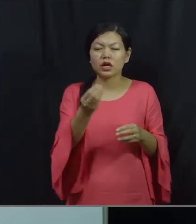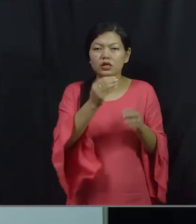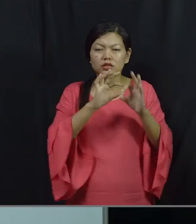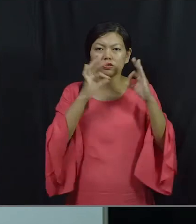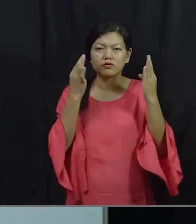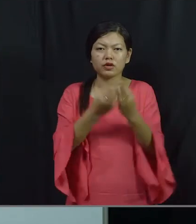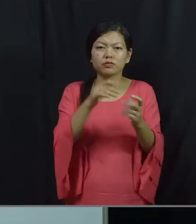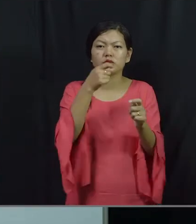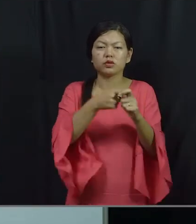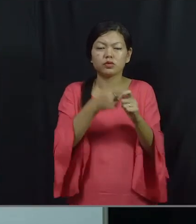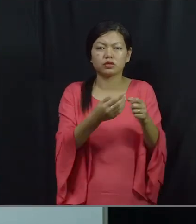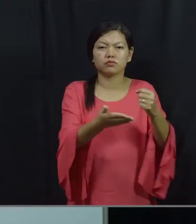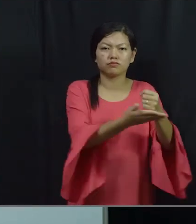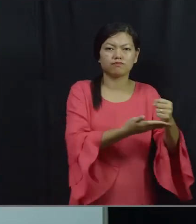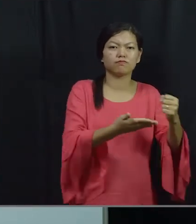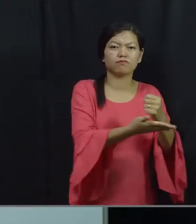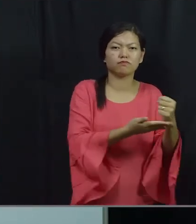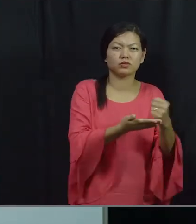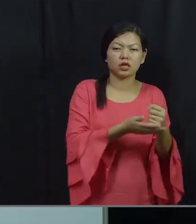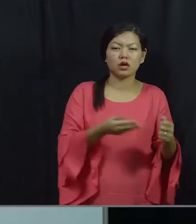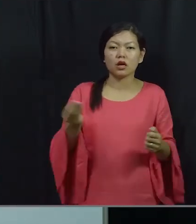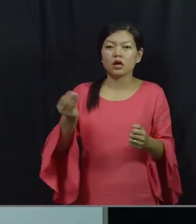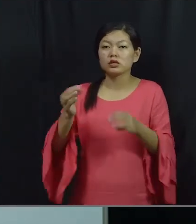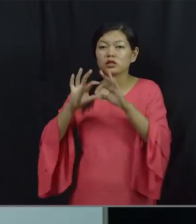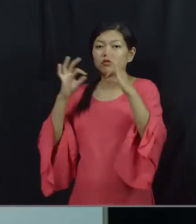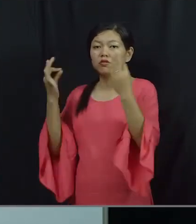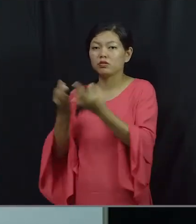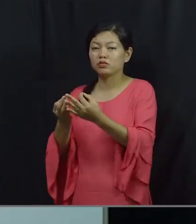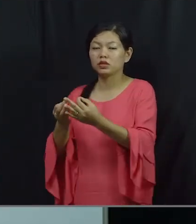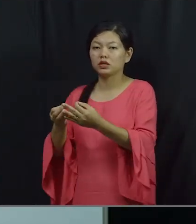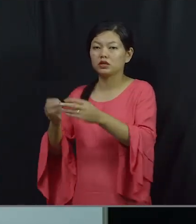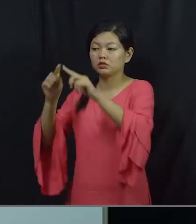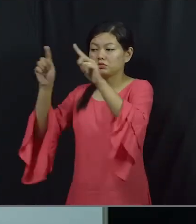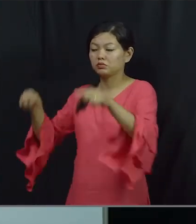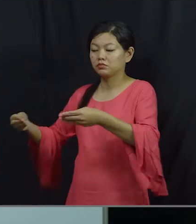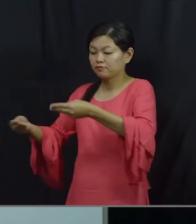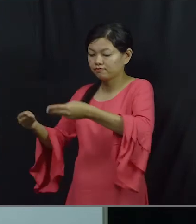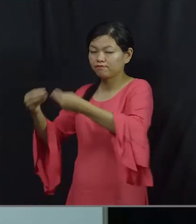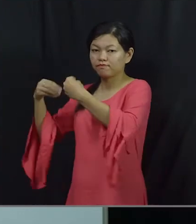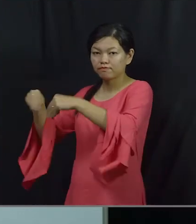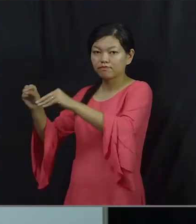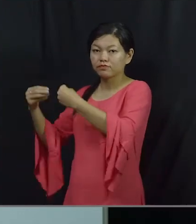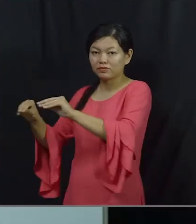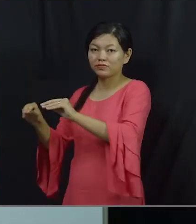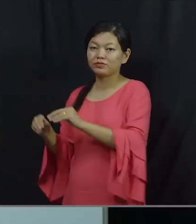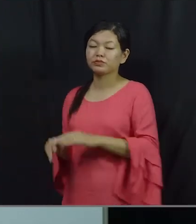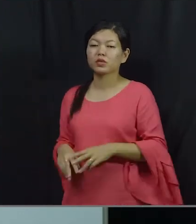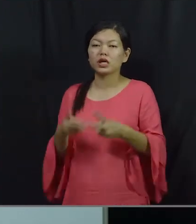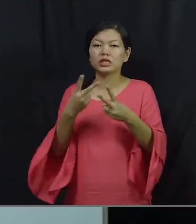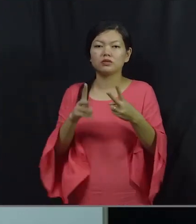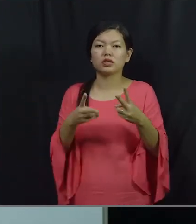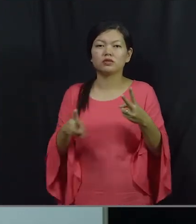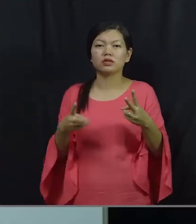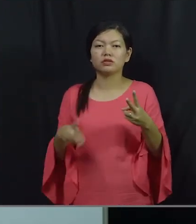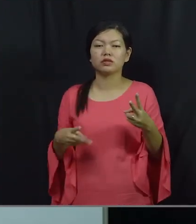they started their own business. How is that? They, whatever they have surplus of anything, they decided to sell